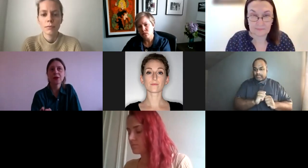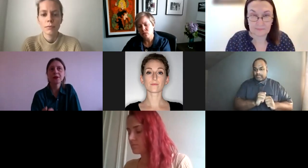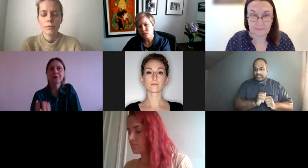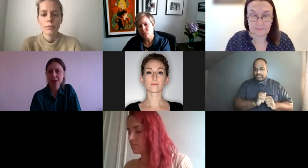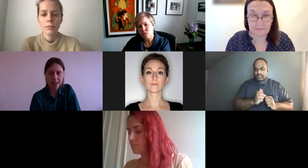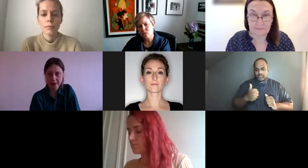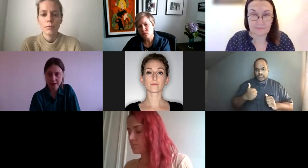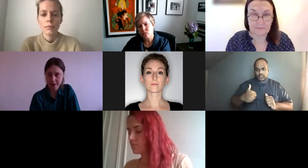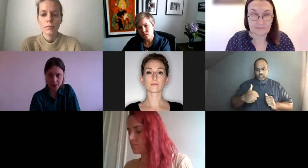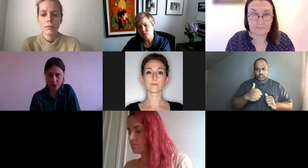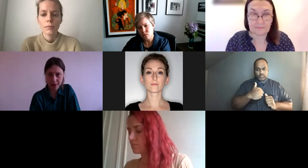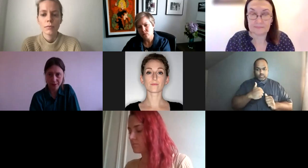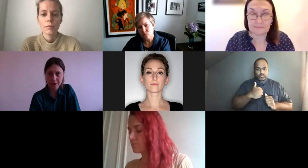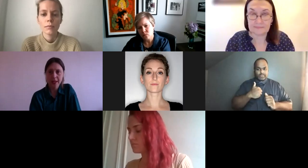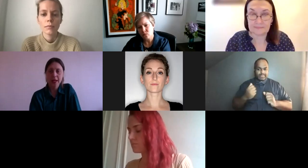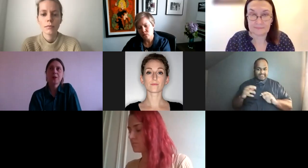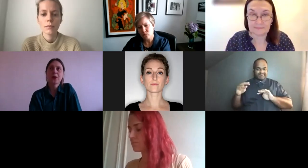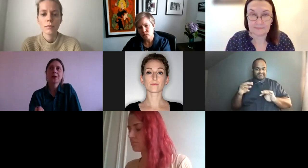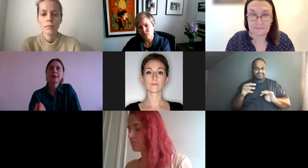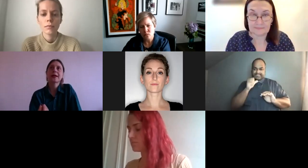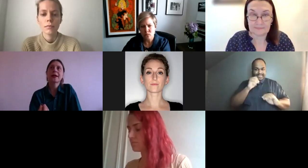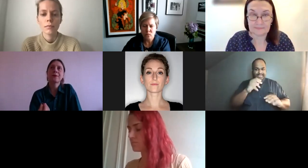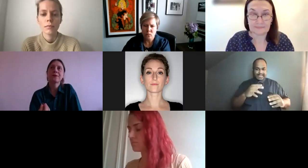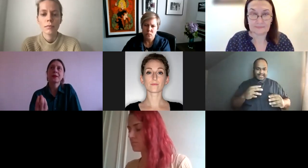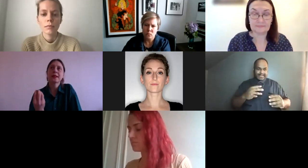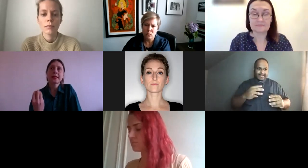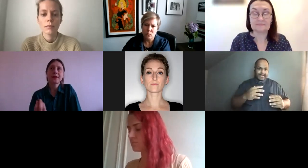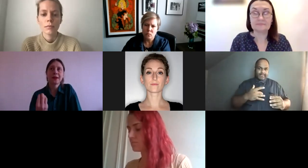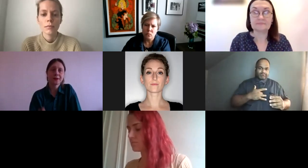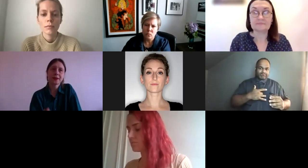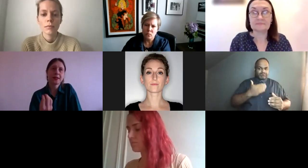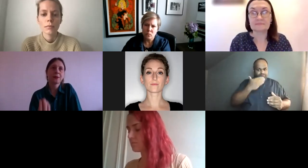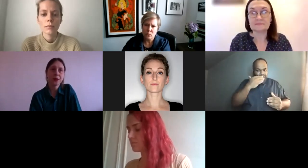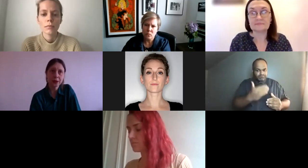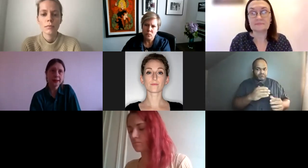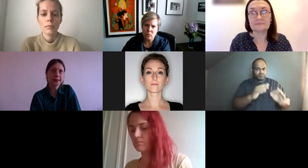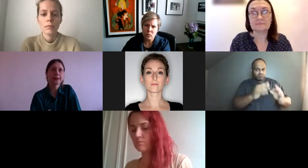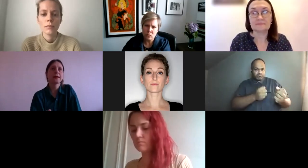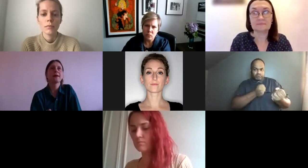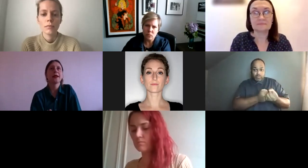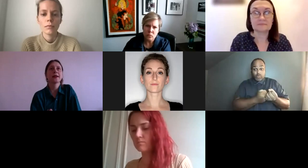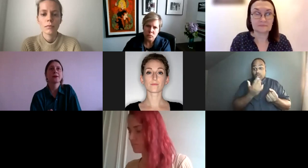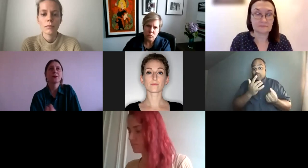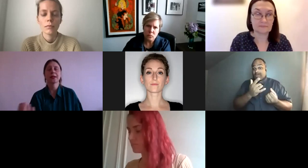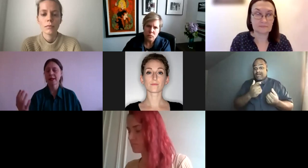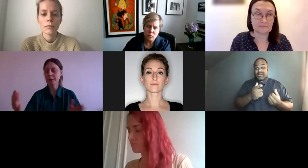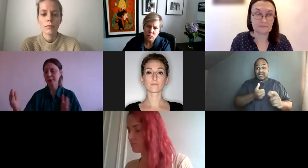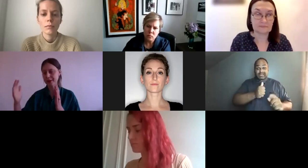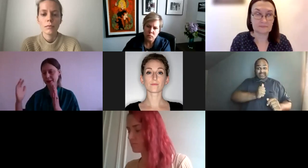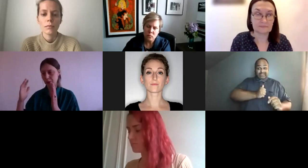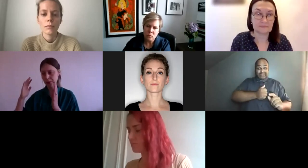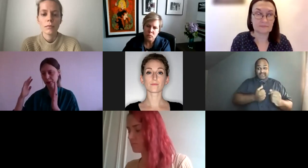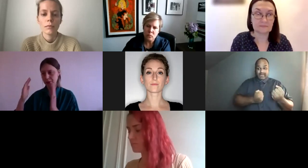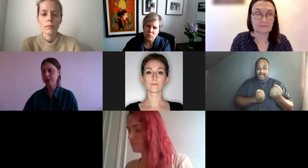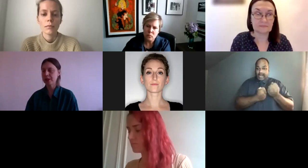we don't appreciate this work, because self-advocacy communities, like, for example,